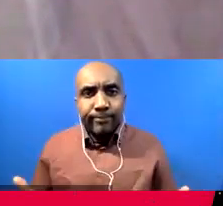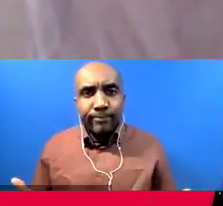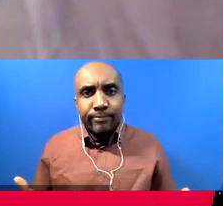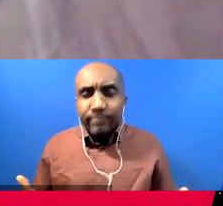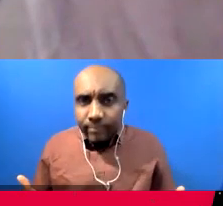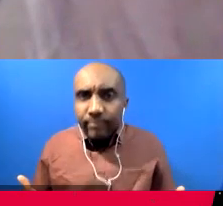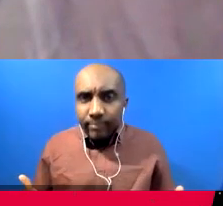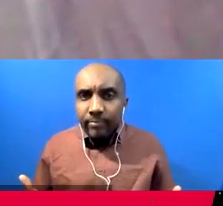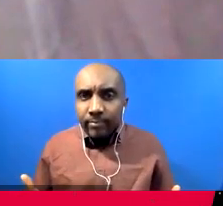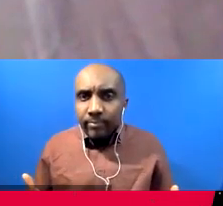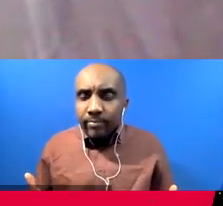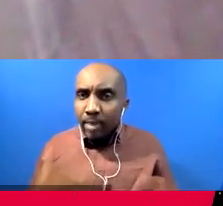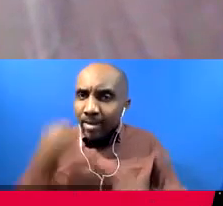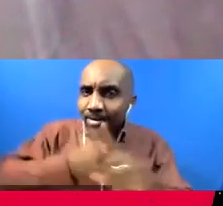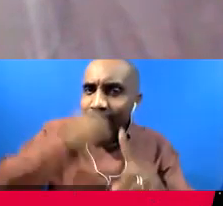think,